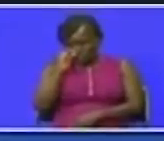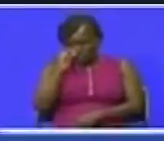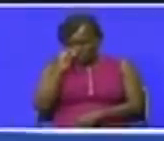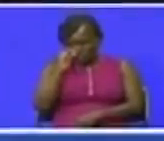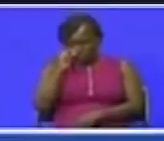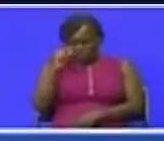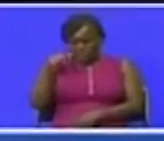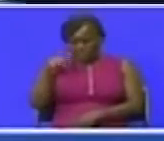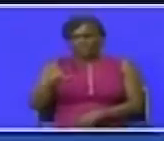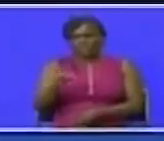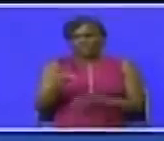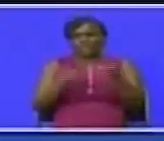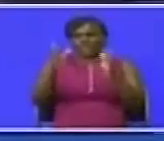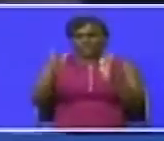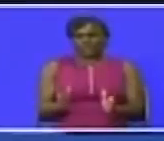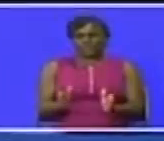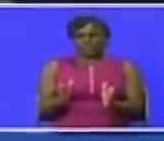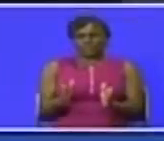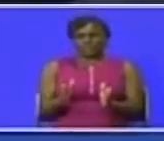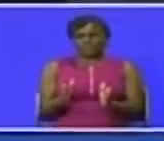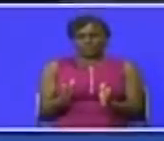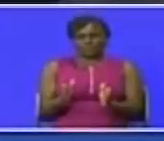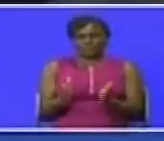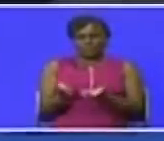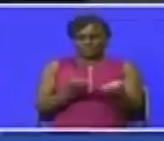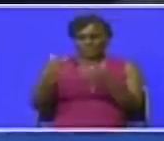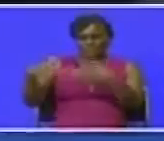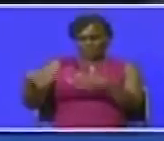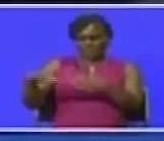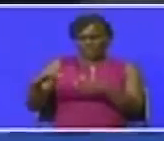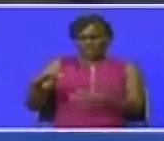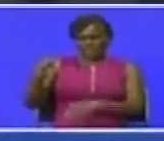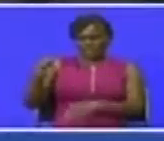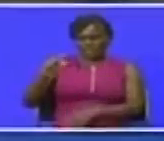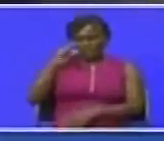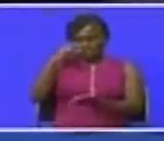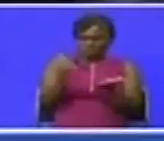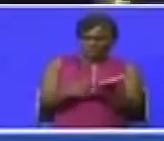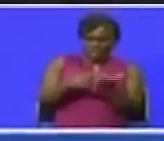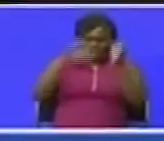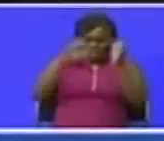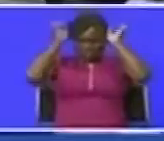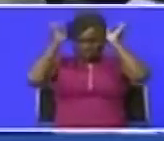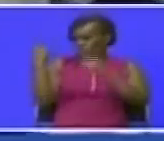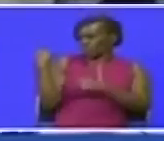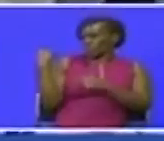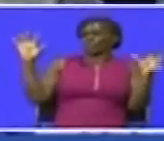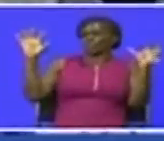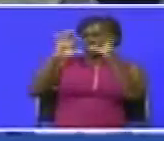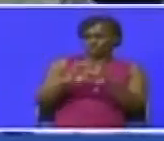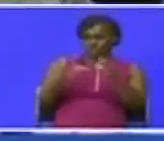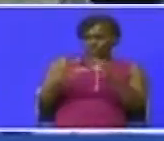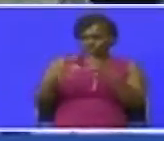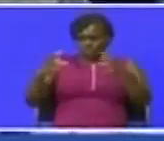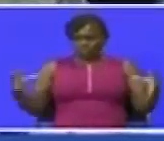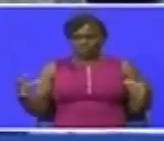Stephen Matatia, who is a Director General for External Trade in the Republic of South Sudan. Uganda and Ethiopia recently joined the